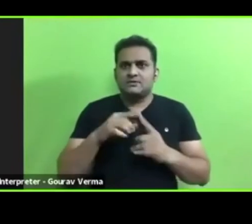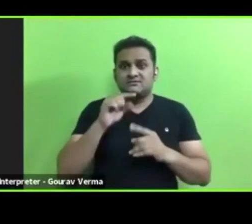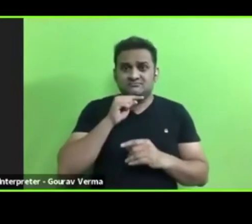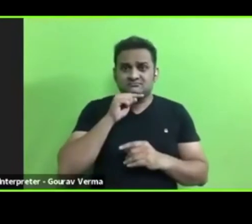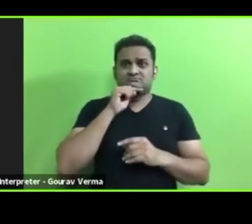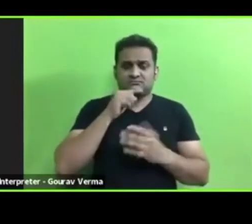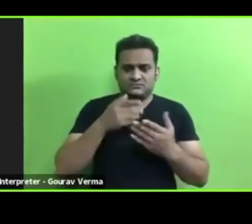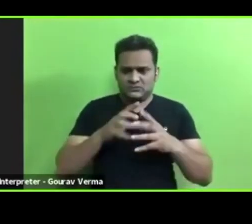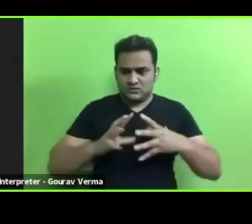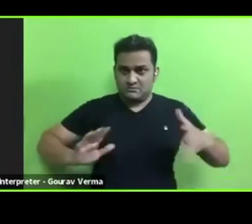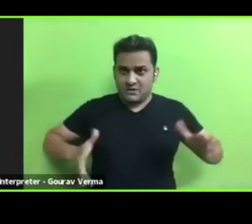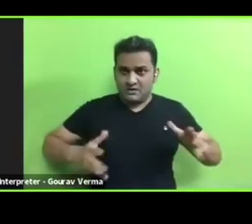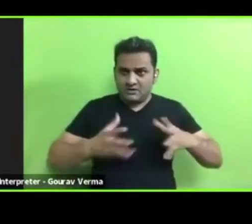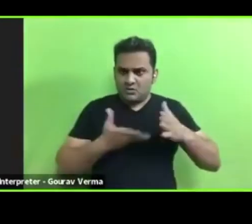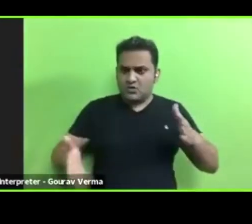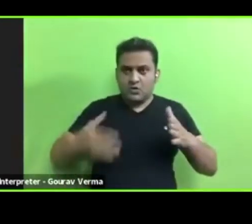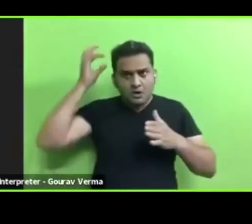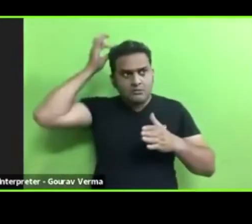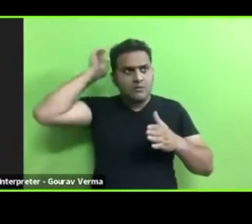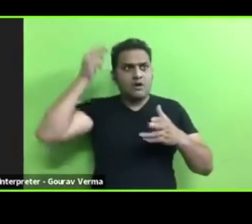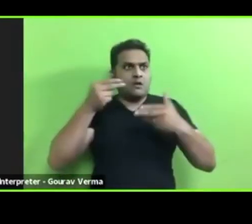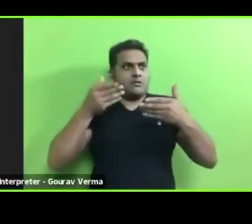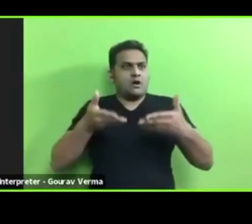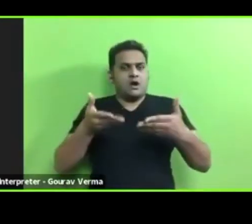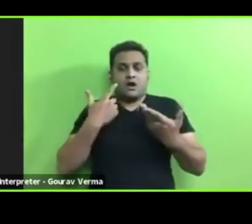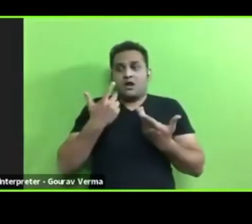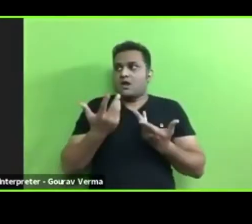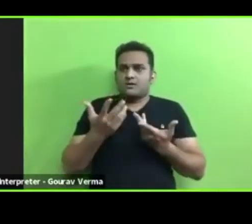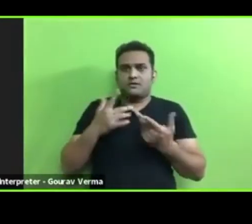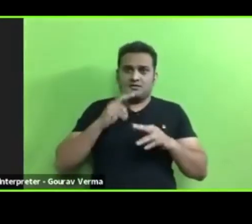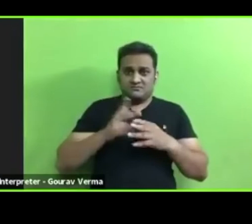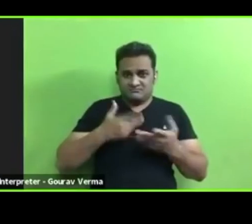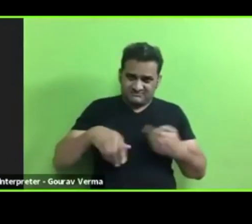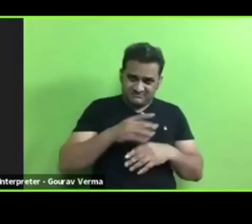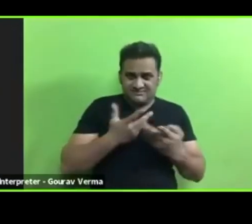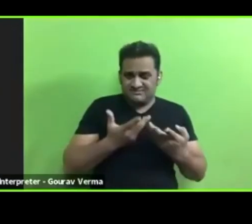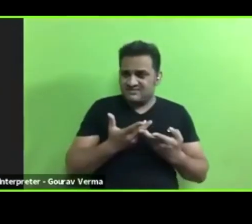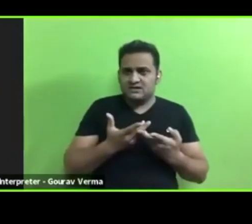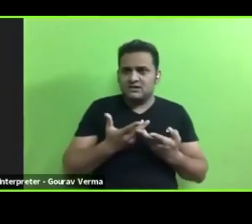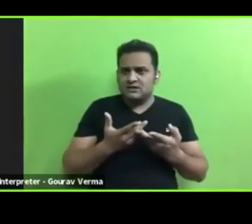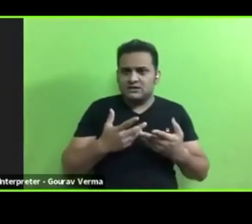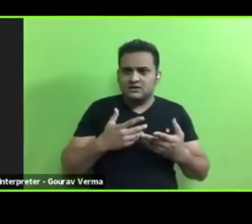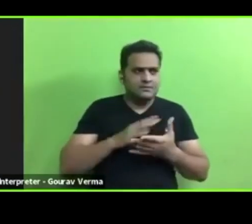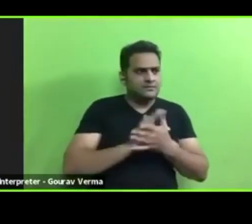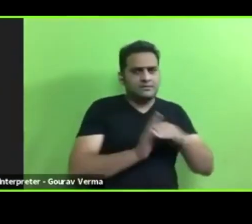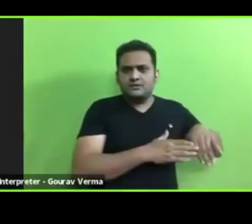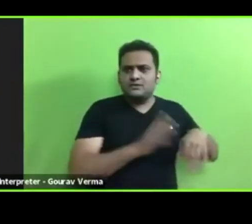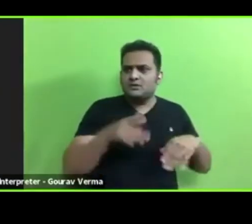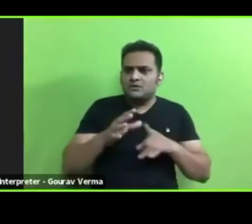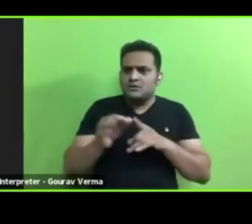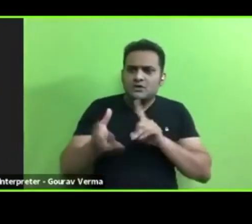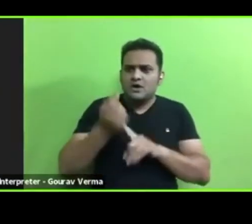mridangam that the Brahmin mridangist wants. If you take us away, you can never get the mridangam. You can never get